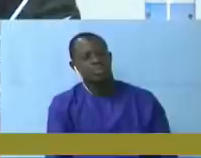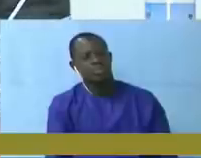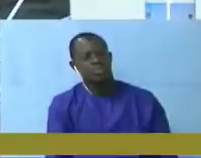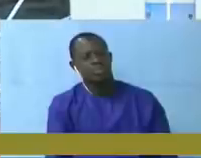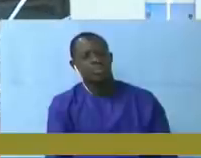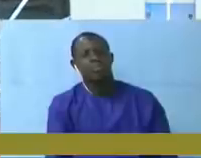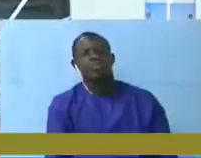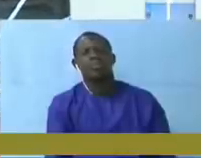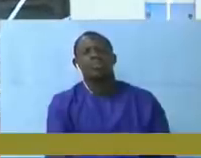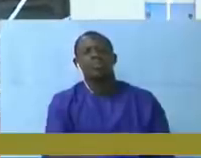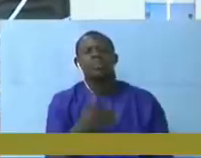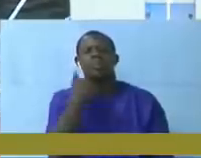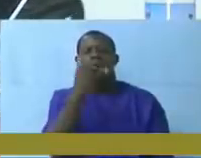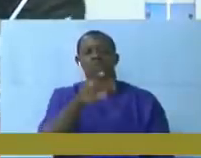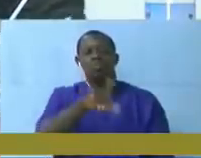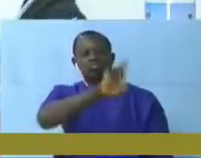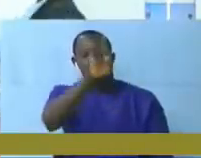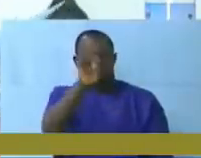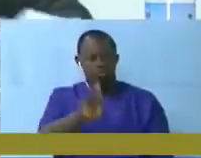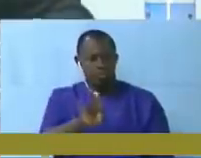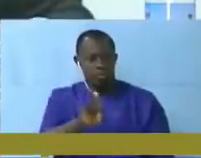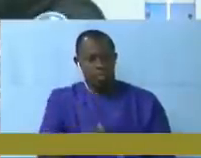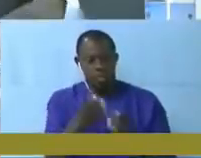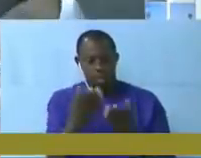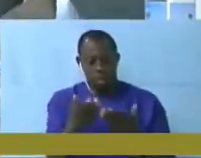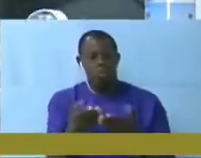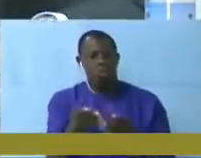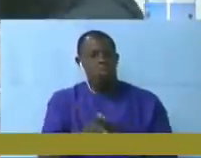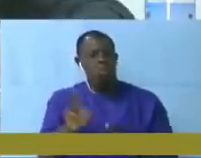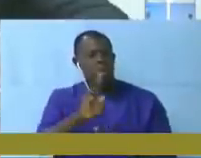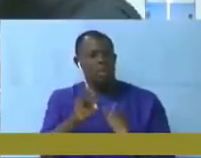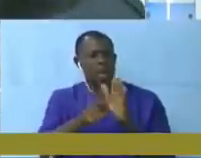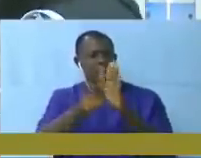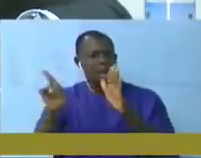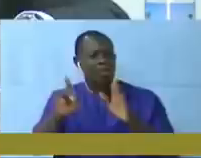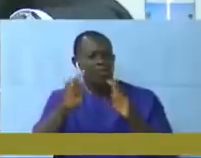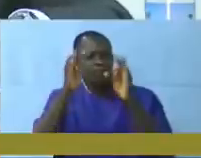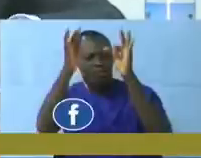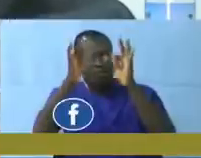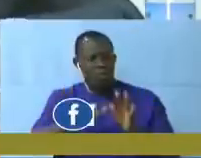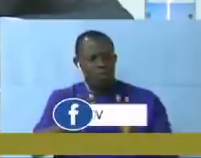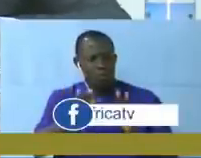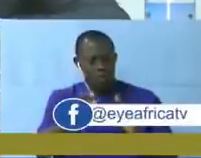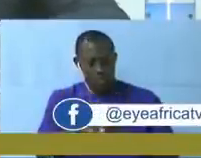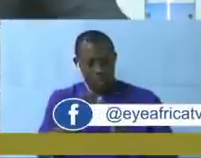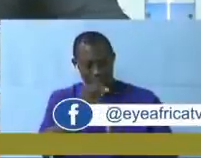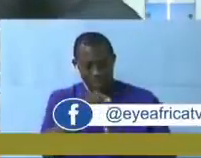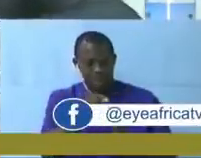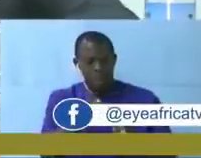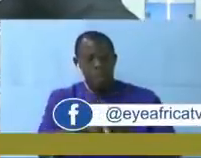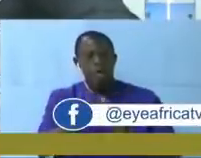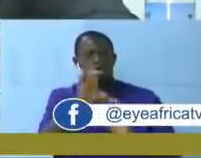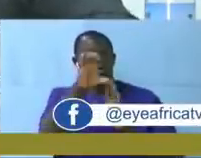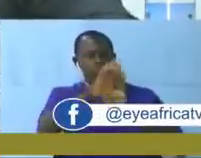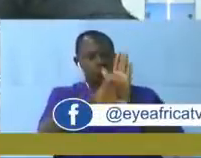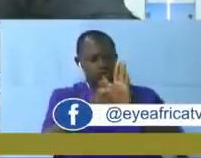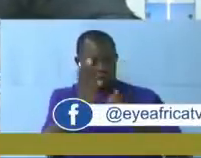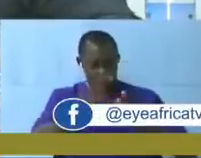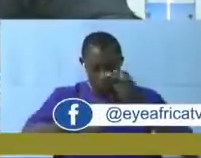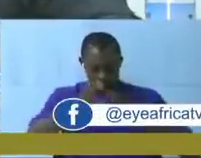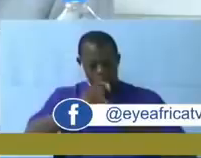inquiry finally crystallize into? What did the commission produce? Legui